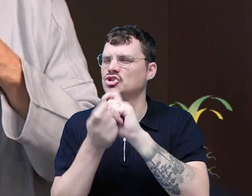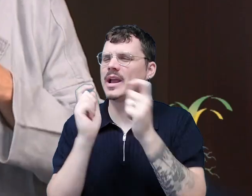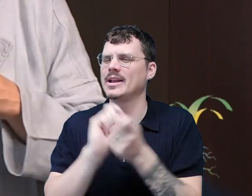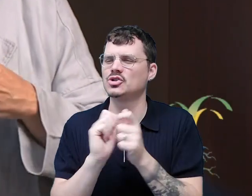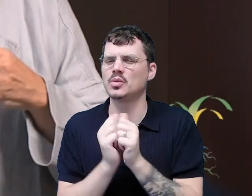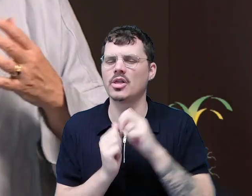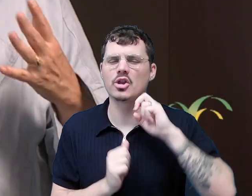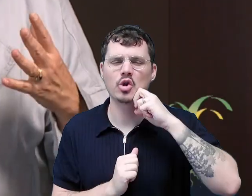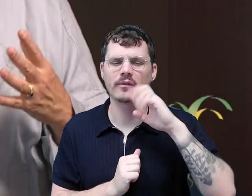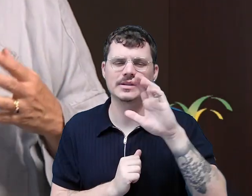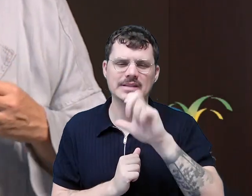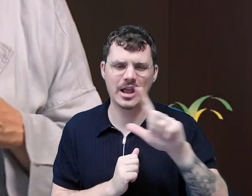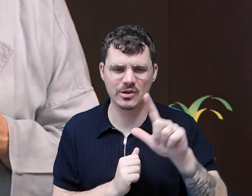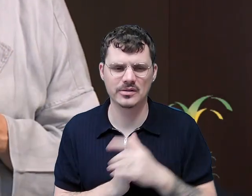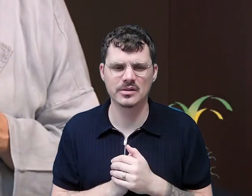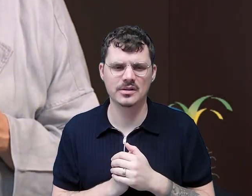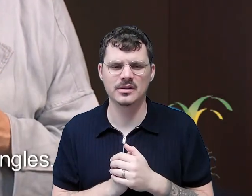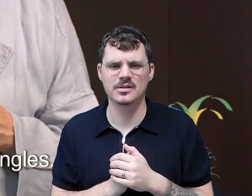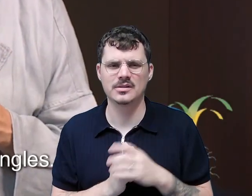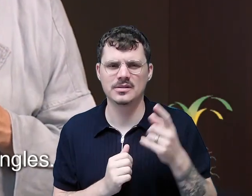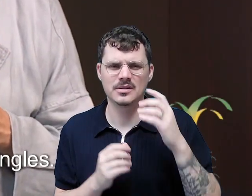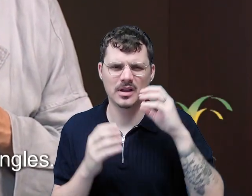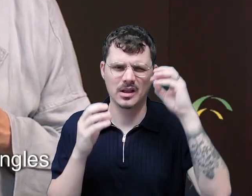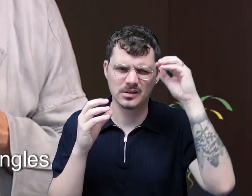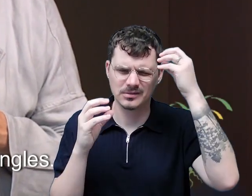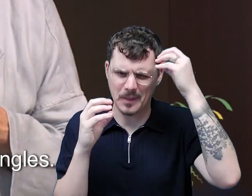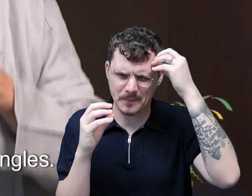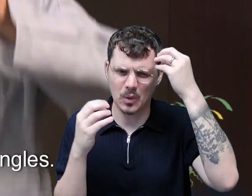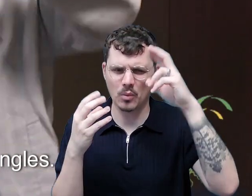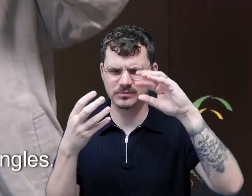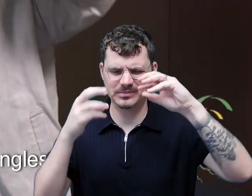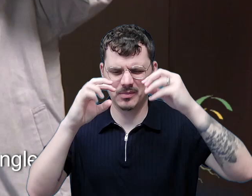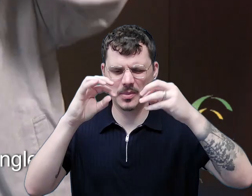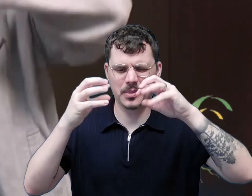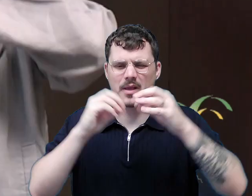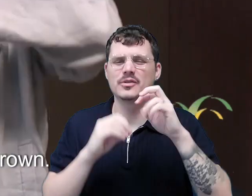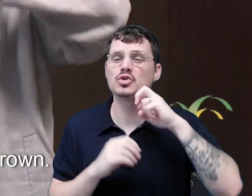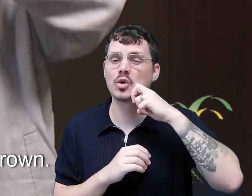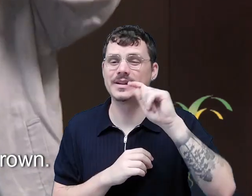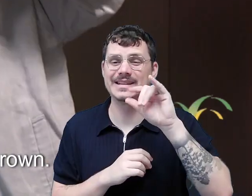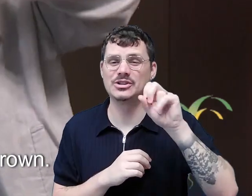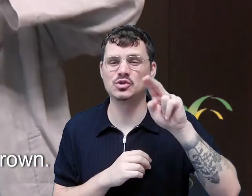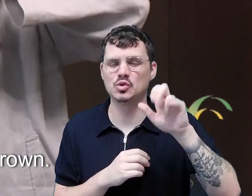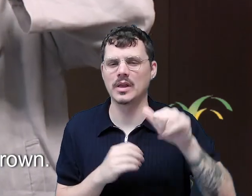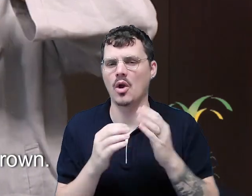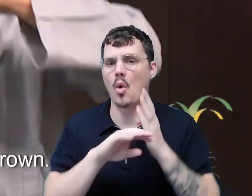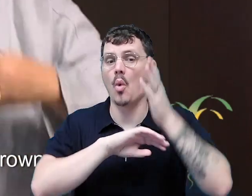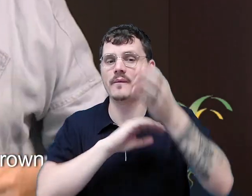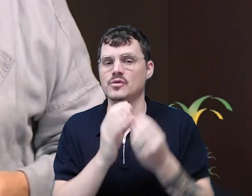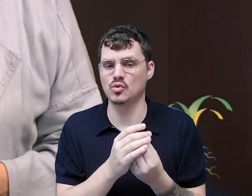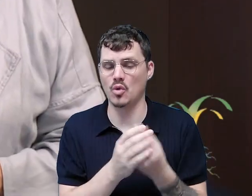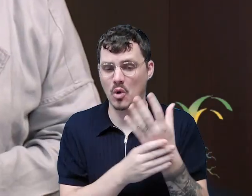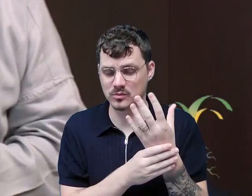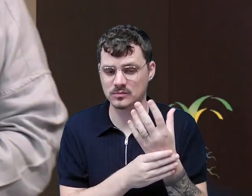change in the nerve cells. They're clumpy little plaques or tangles of extra nerve tissue that's